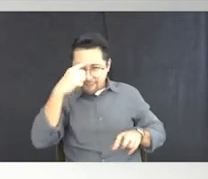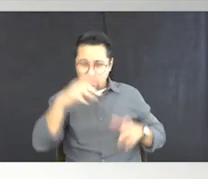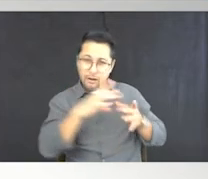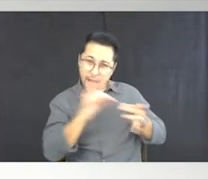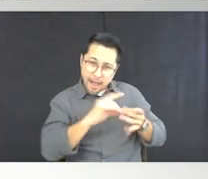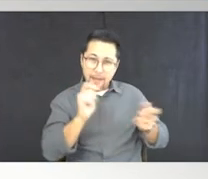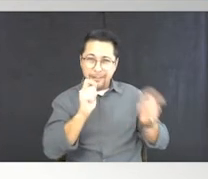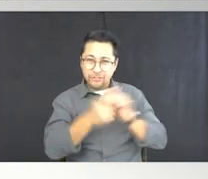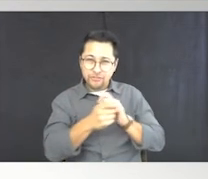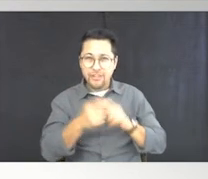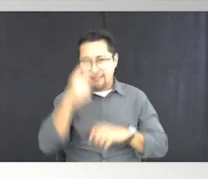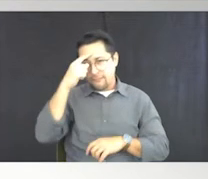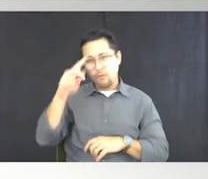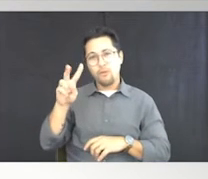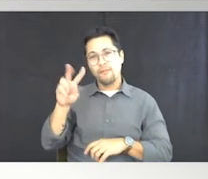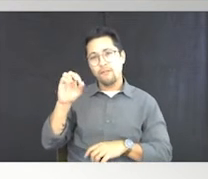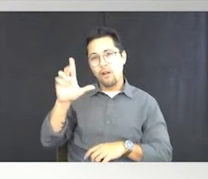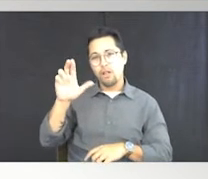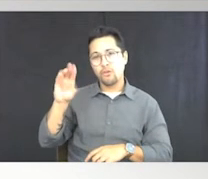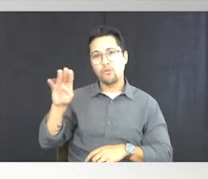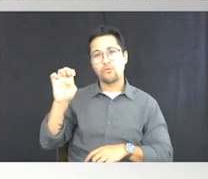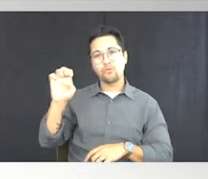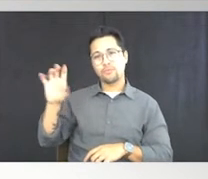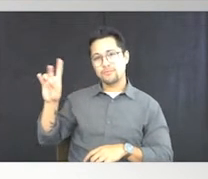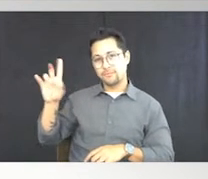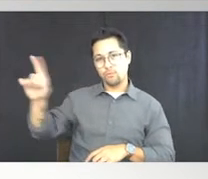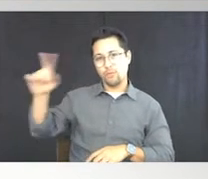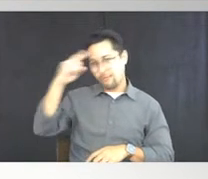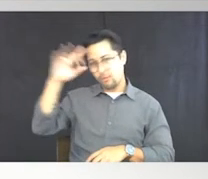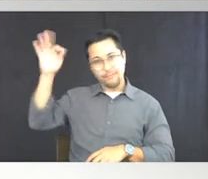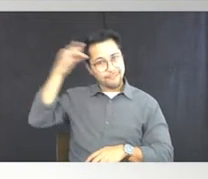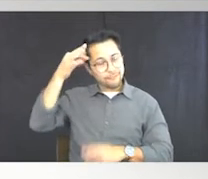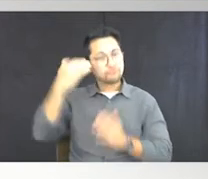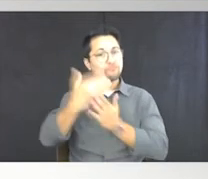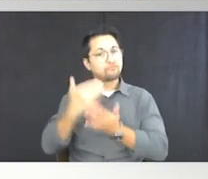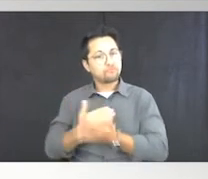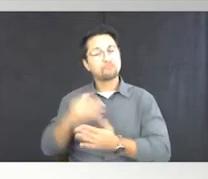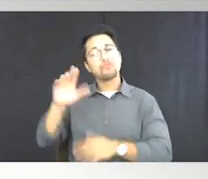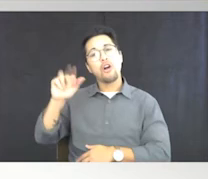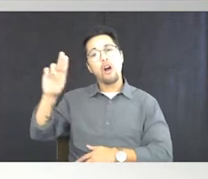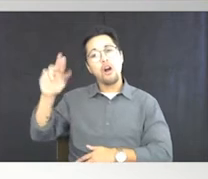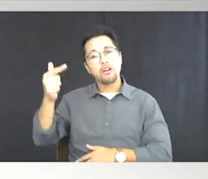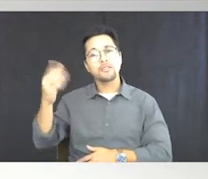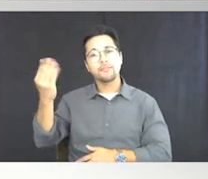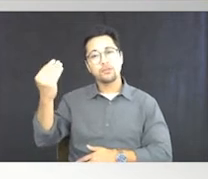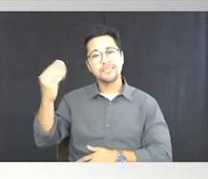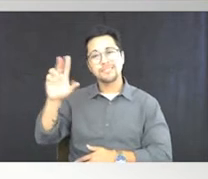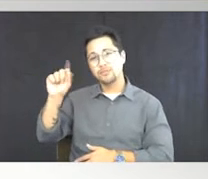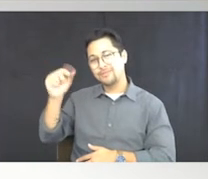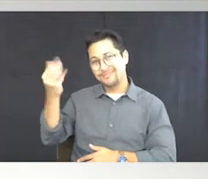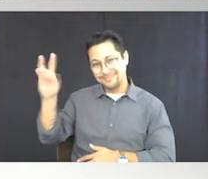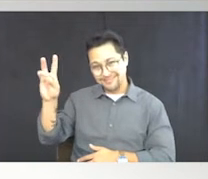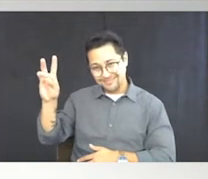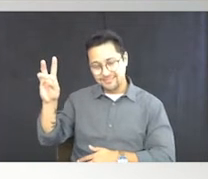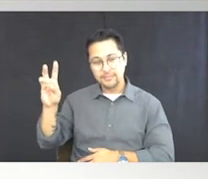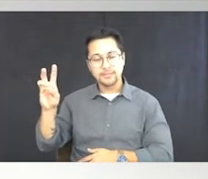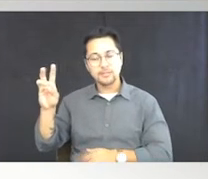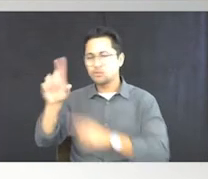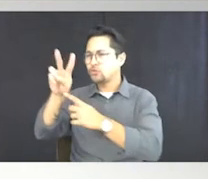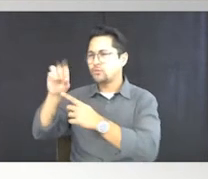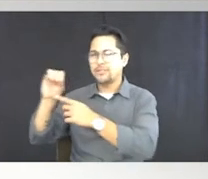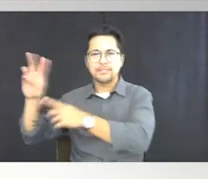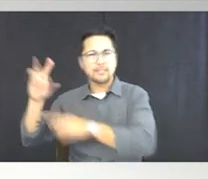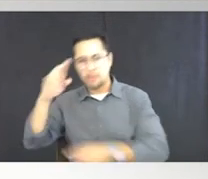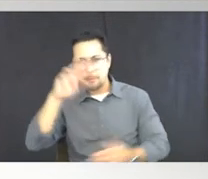changes section of volume 71 of the Federal Register, August 14th, 2006, on page